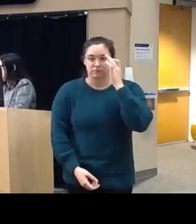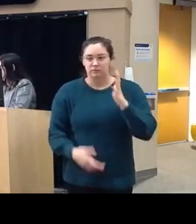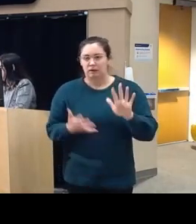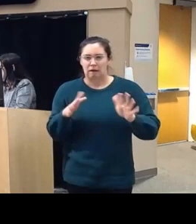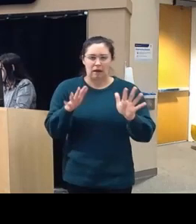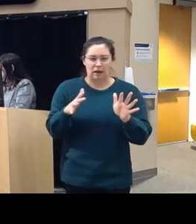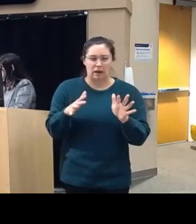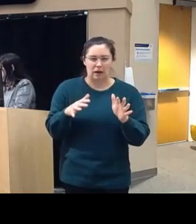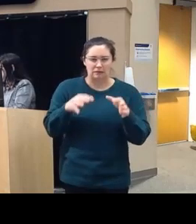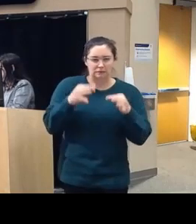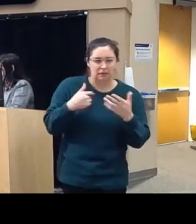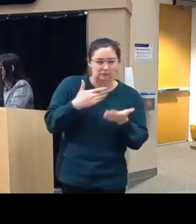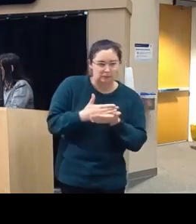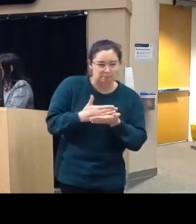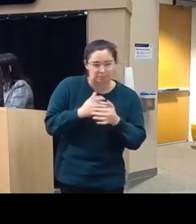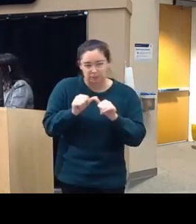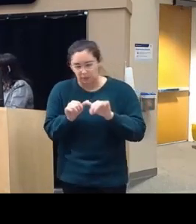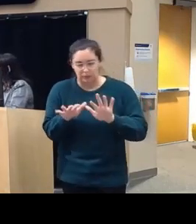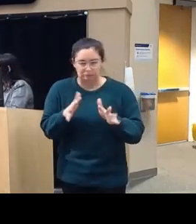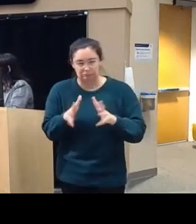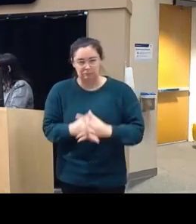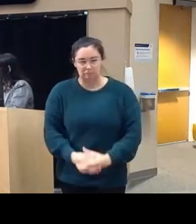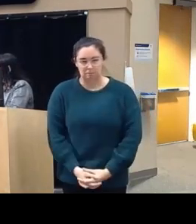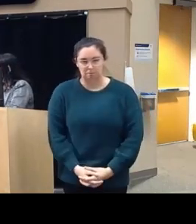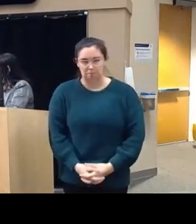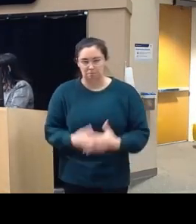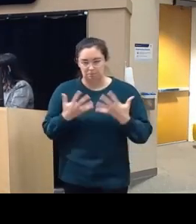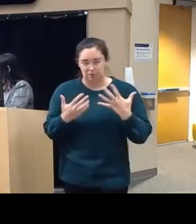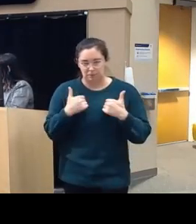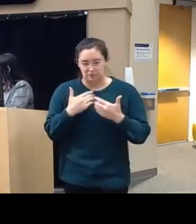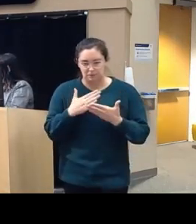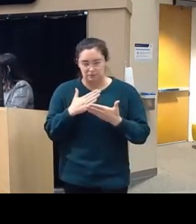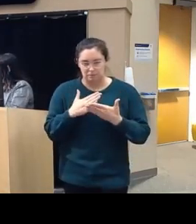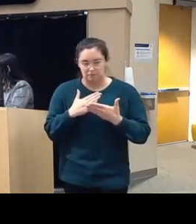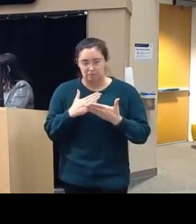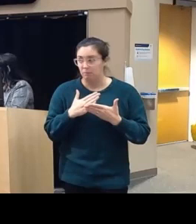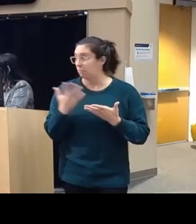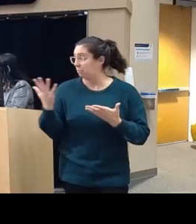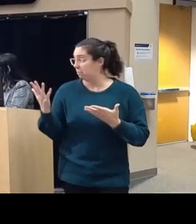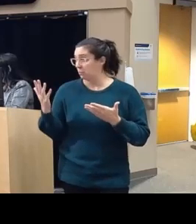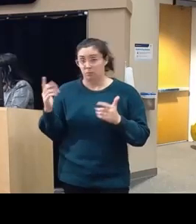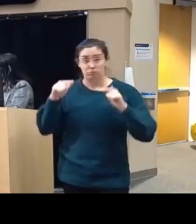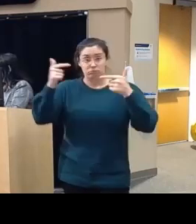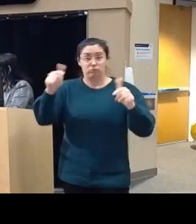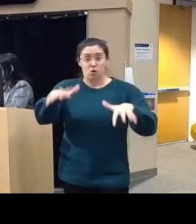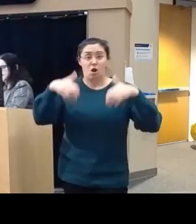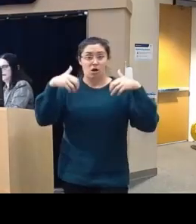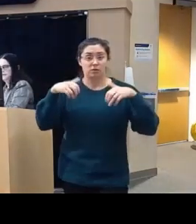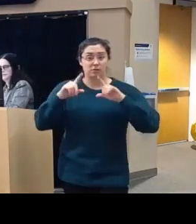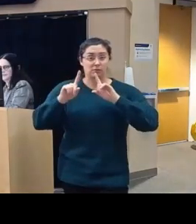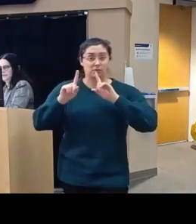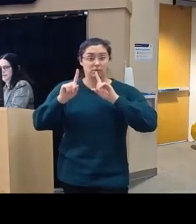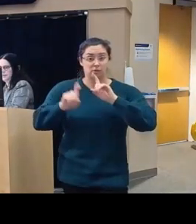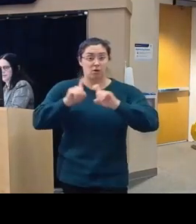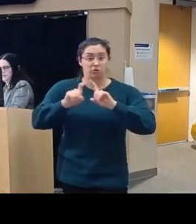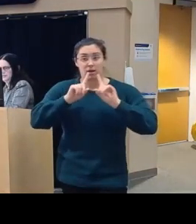trying to decide if I should stop, because I could stop. Maybe I should stop and answer some questions. Yeah, I